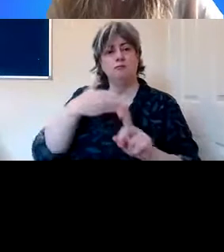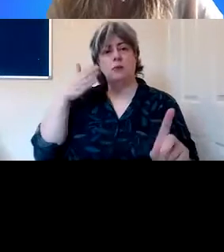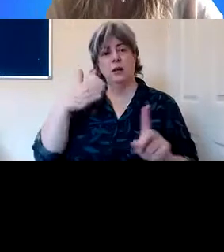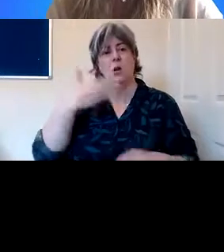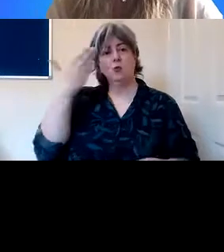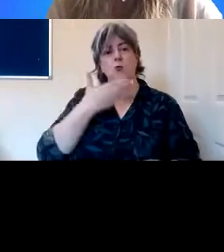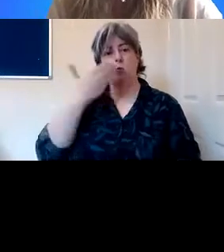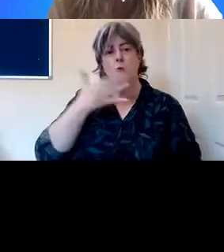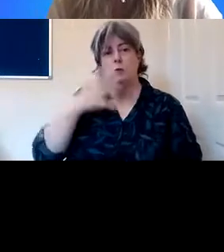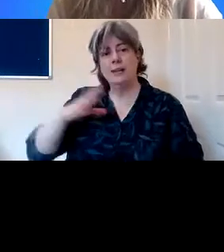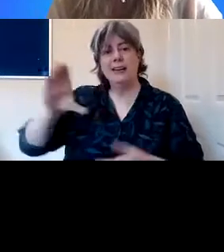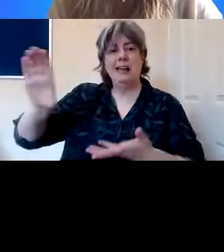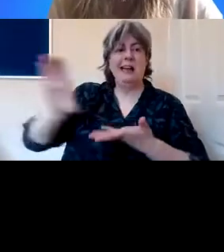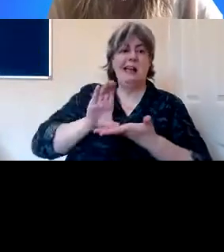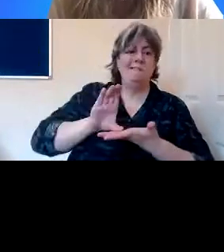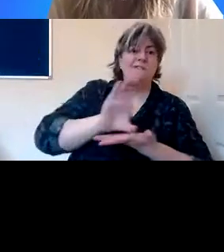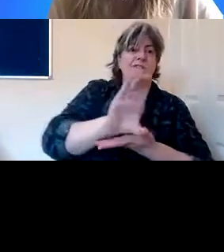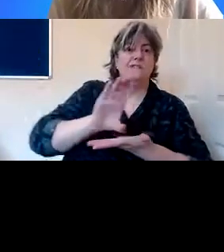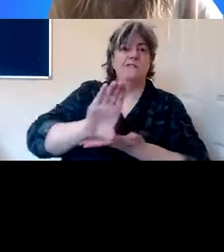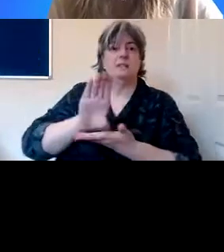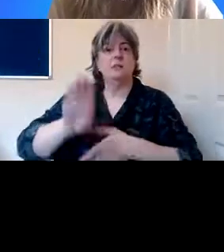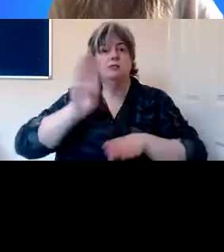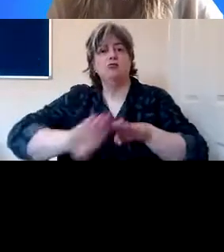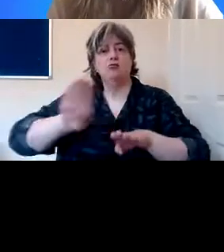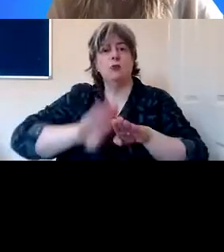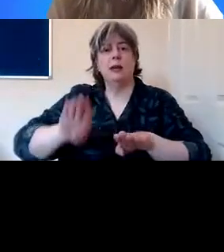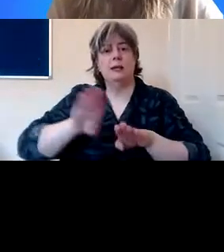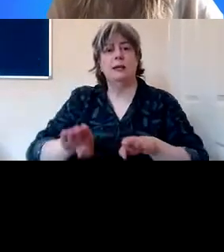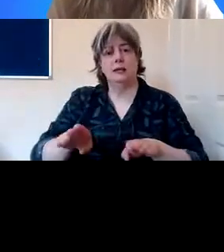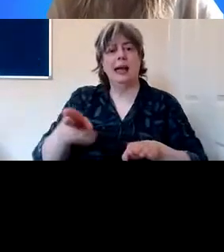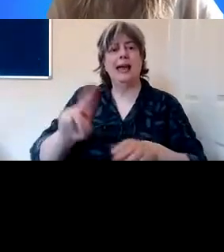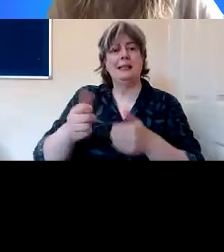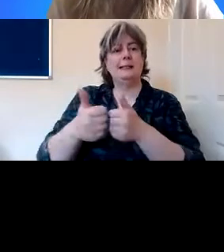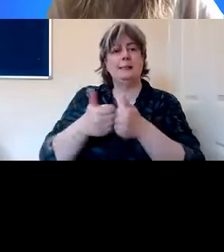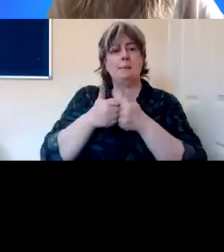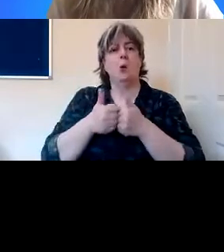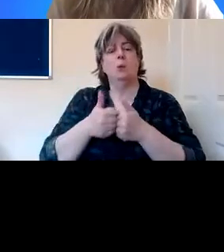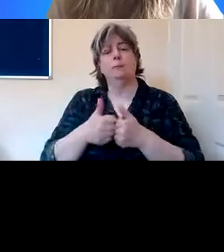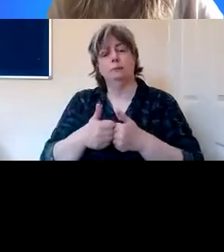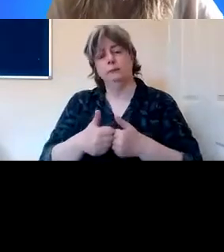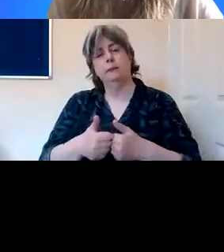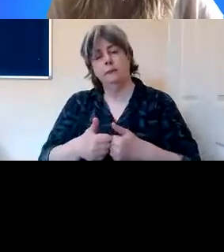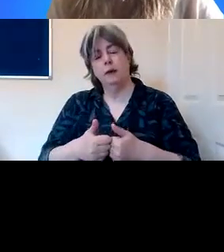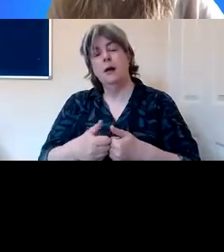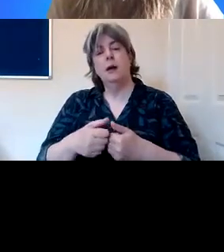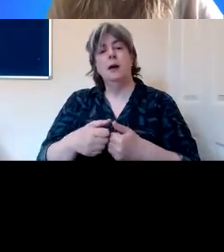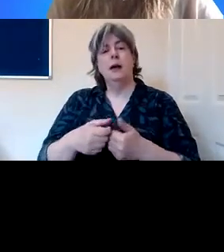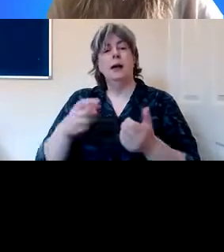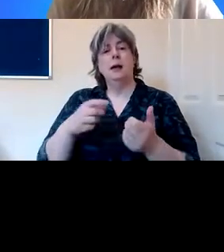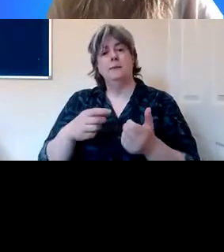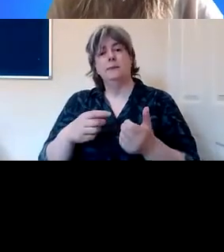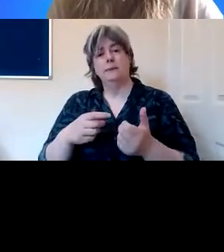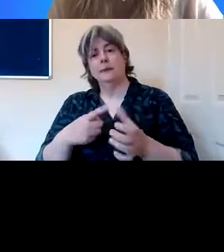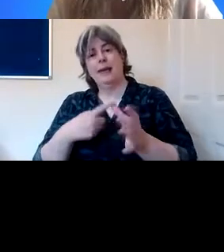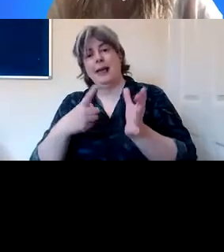substantial investment in training and support for schools. Alongside this, the key role of an